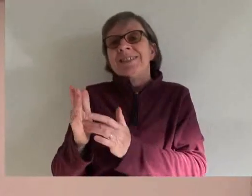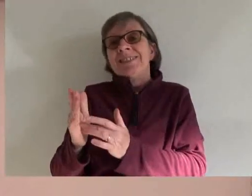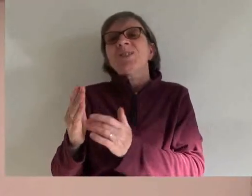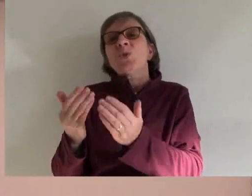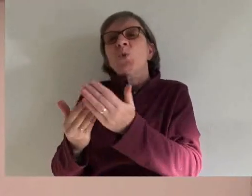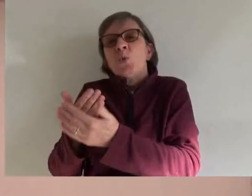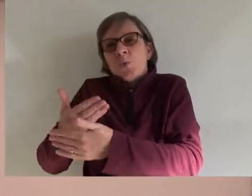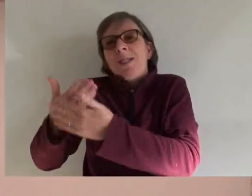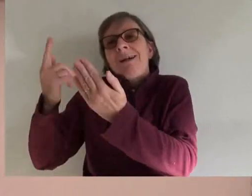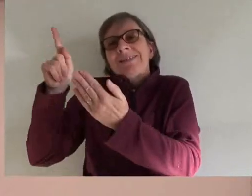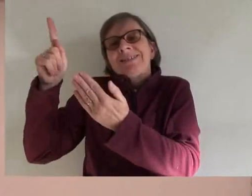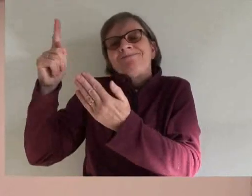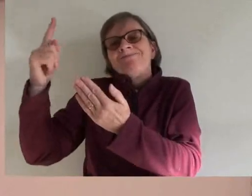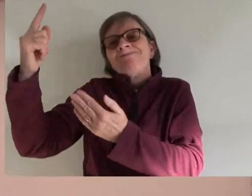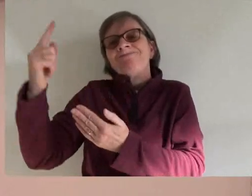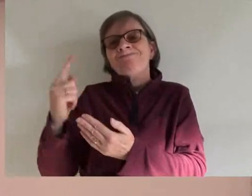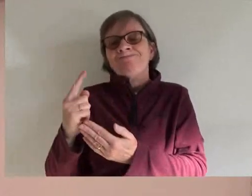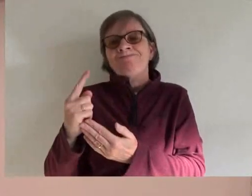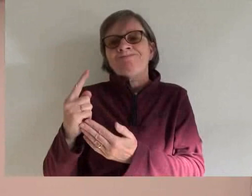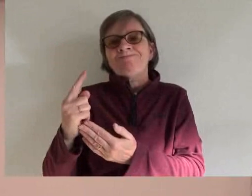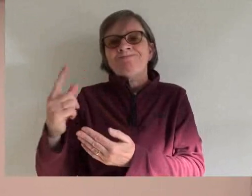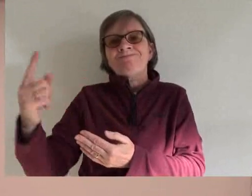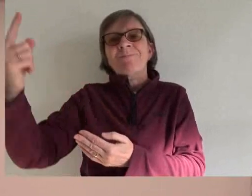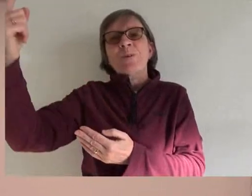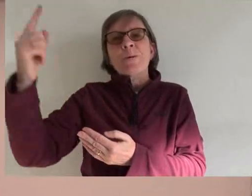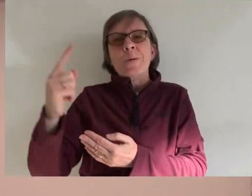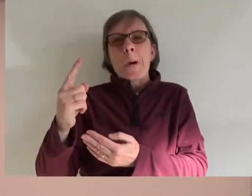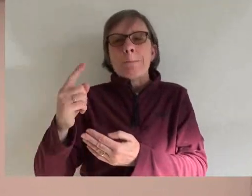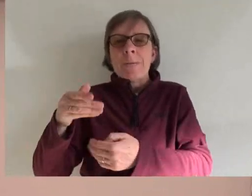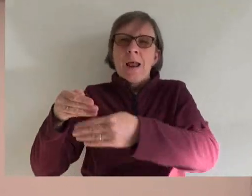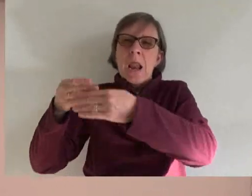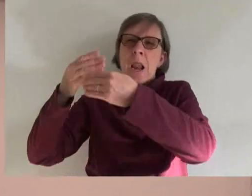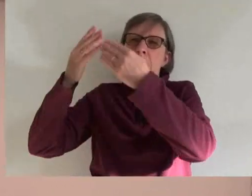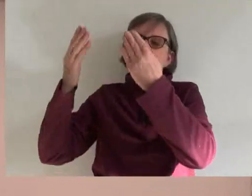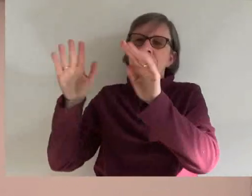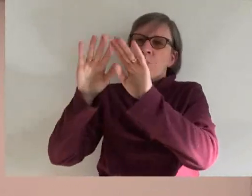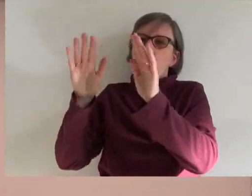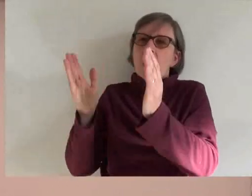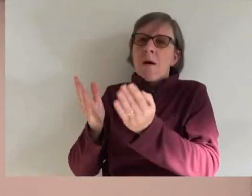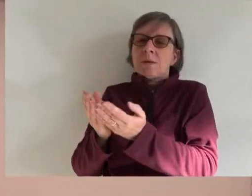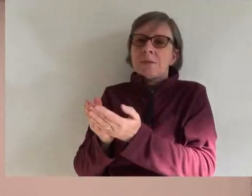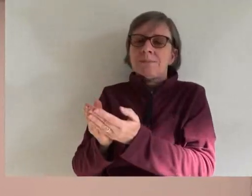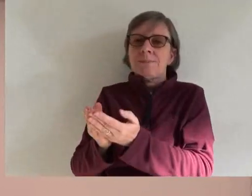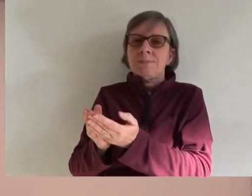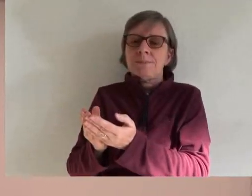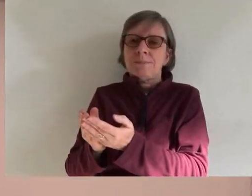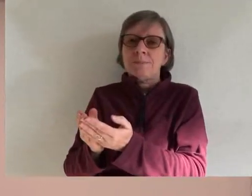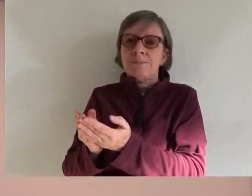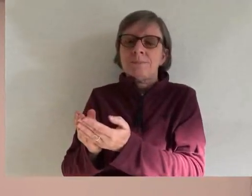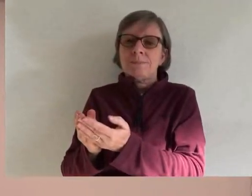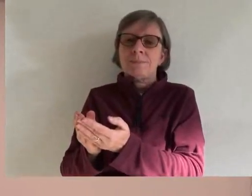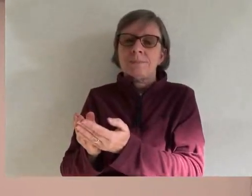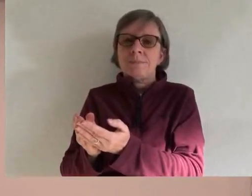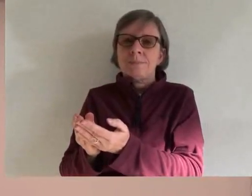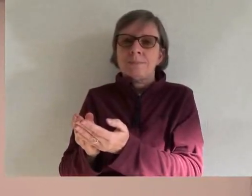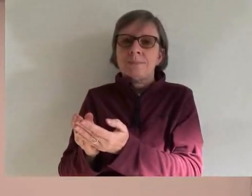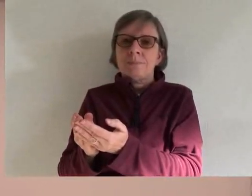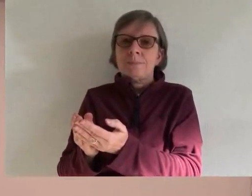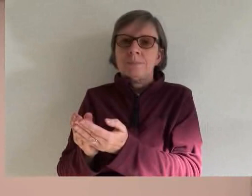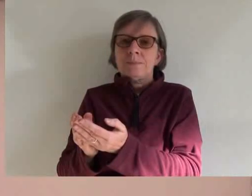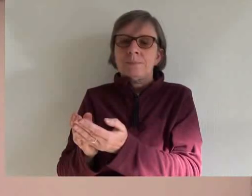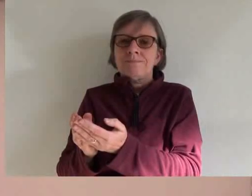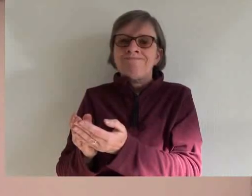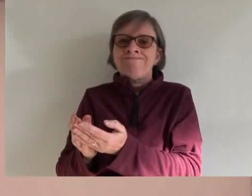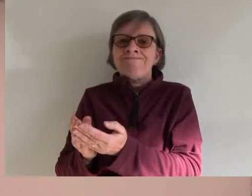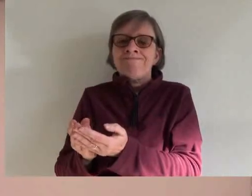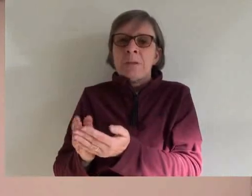who, as we know, as John writes, Jesus Christ, the light of the world. And from that gospel comes